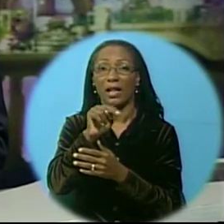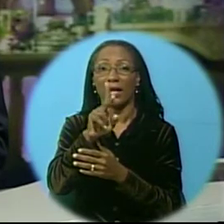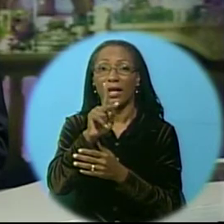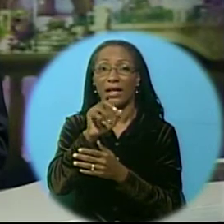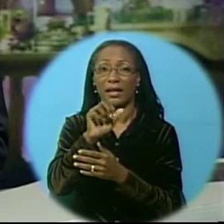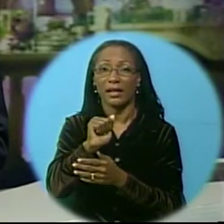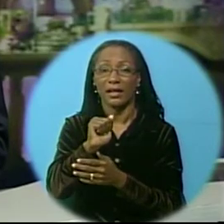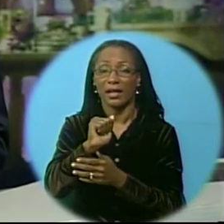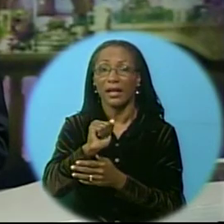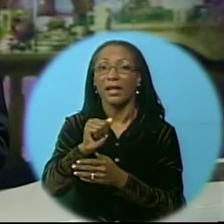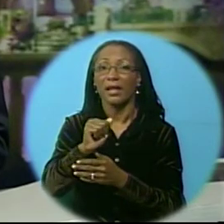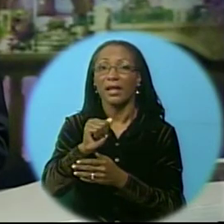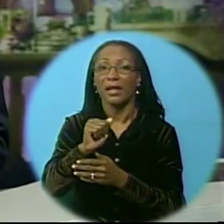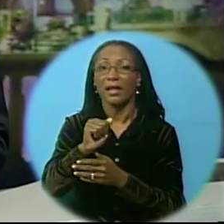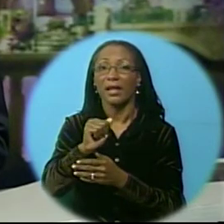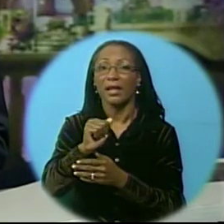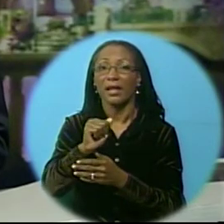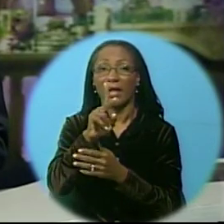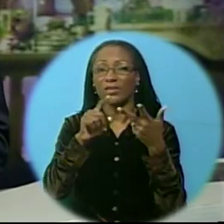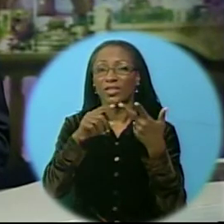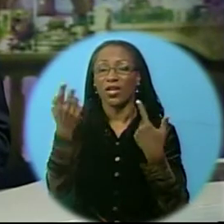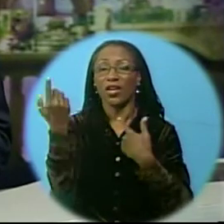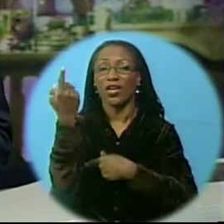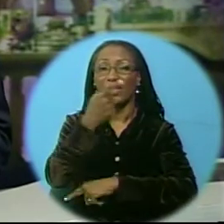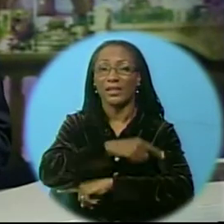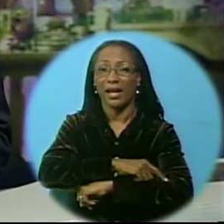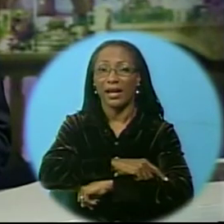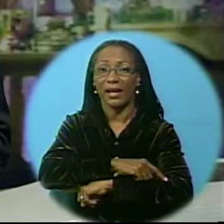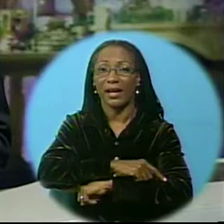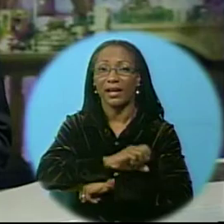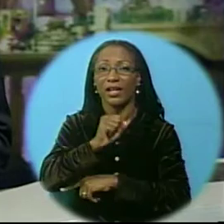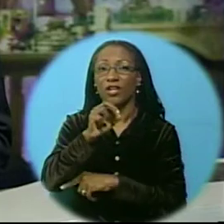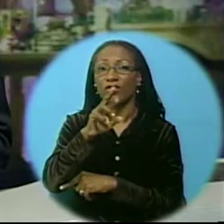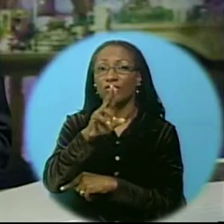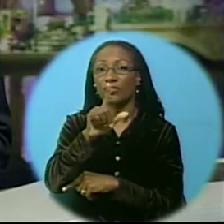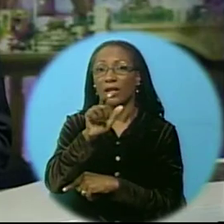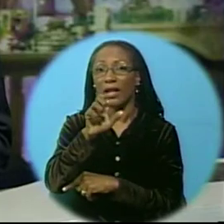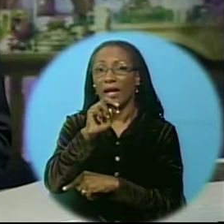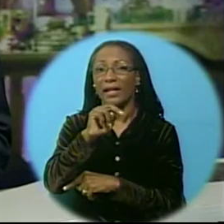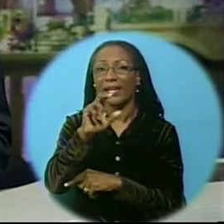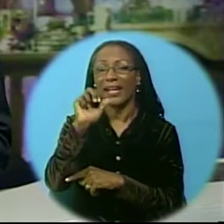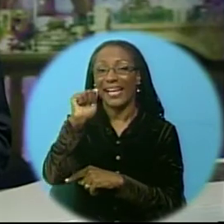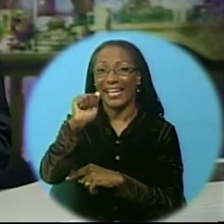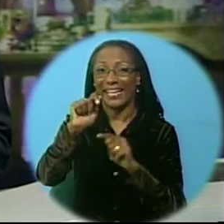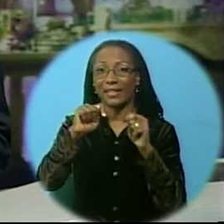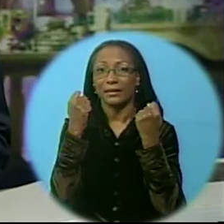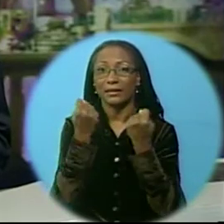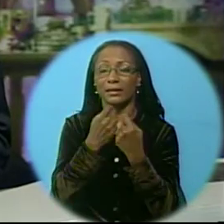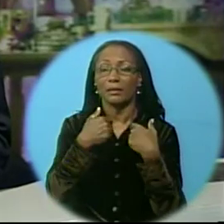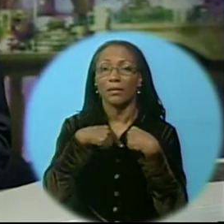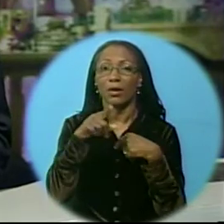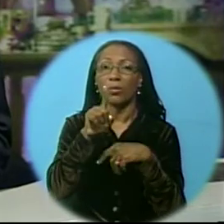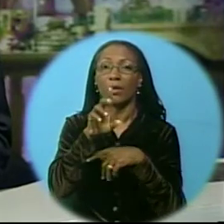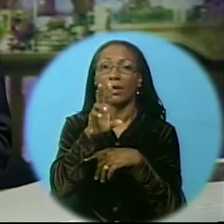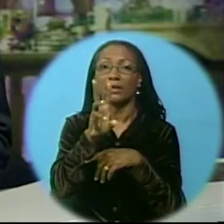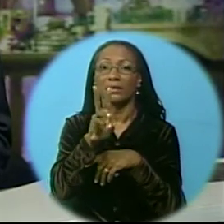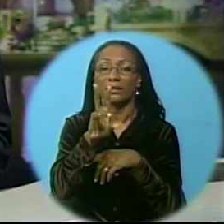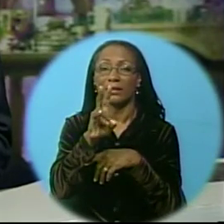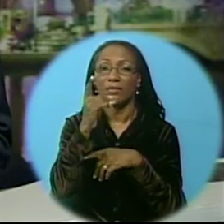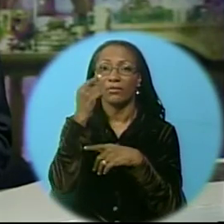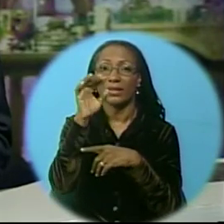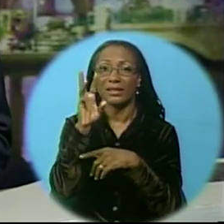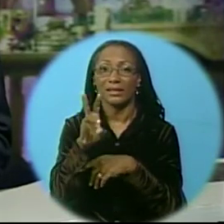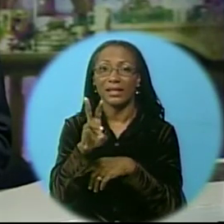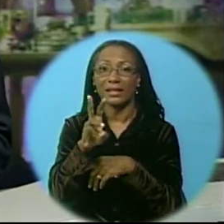second unofficial test at Matara. Of the day, Sri Lanka A, resuming on 137 for 6 in their first innings, were